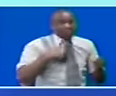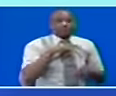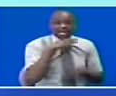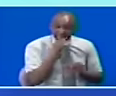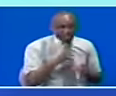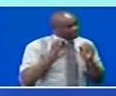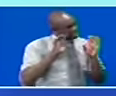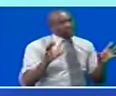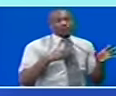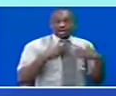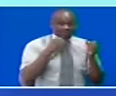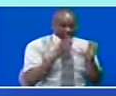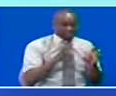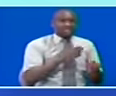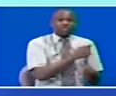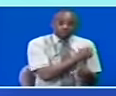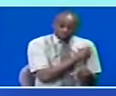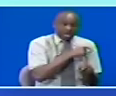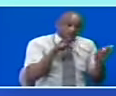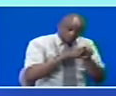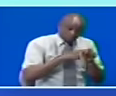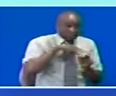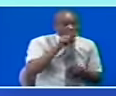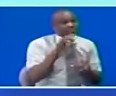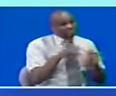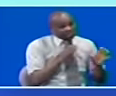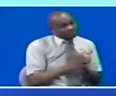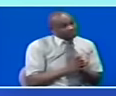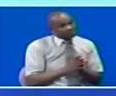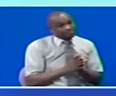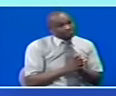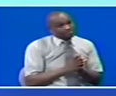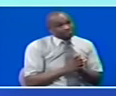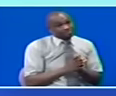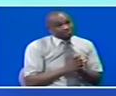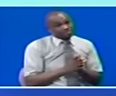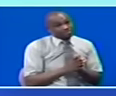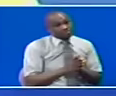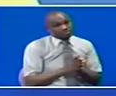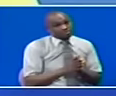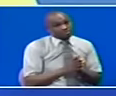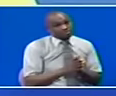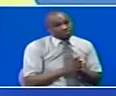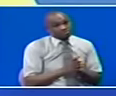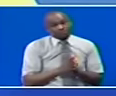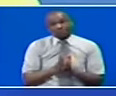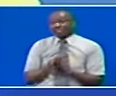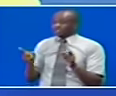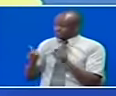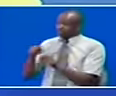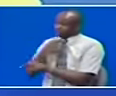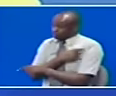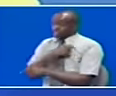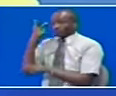our patients suffer because the doctors are not working. Their theatres are not operating. So just like the doctors,